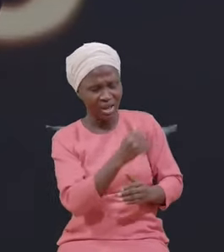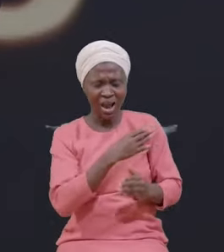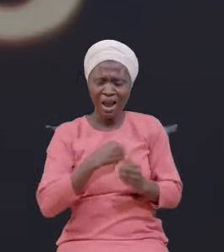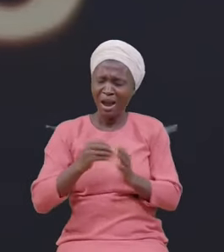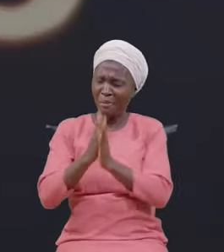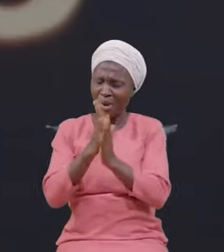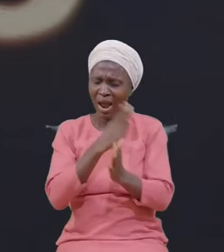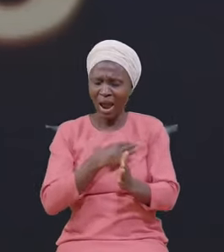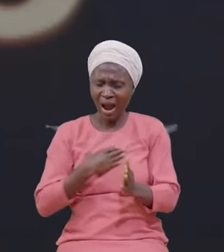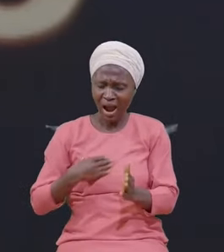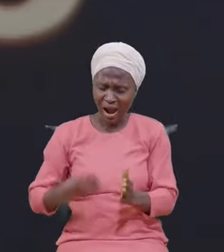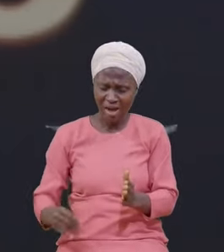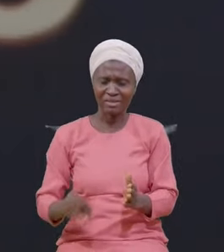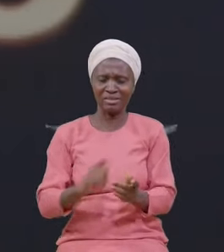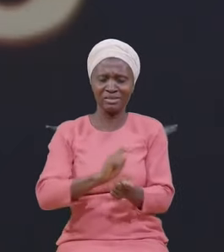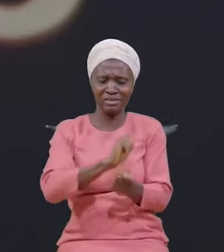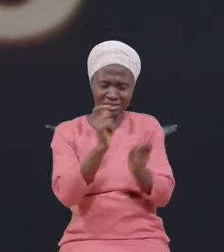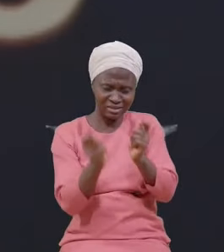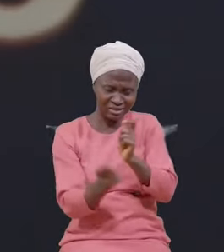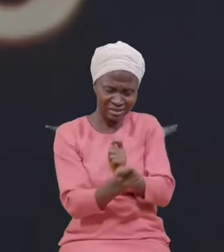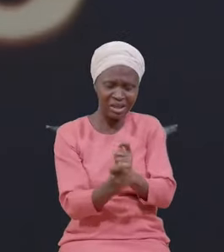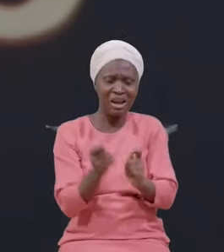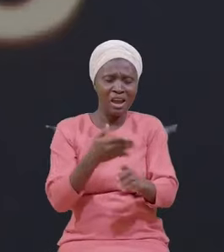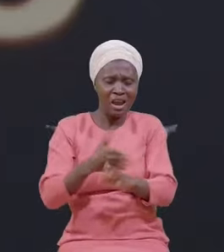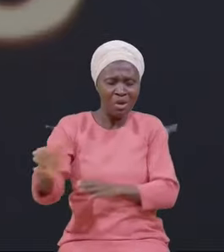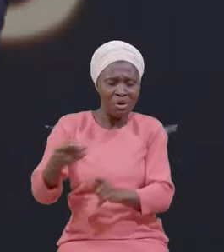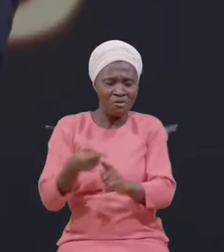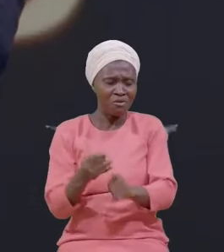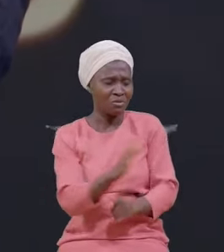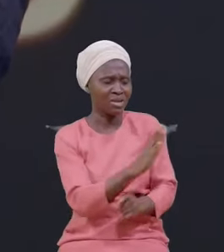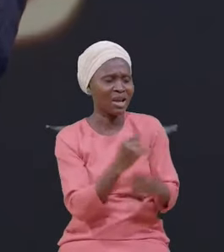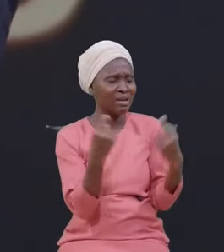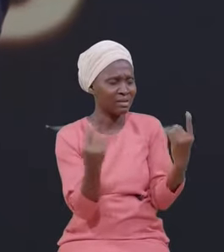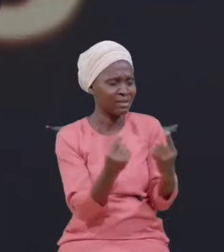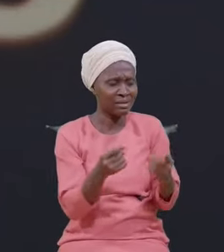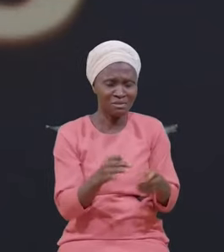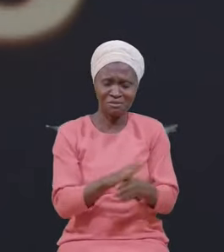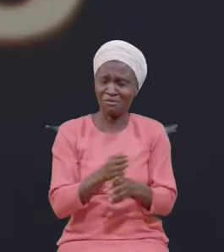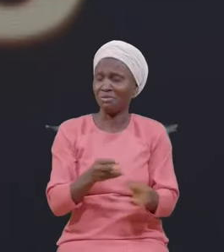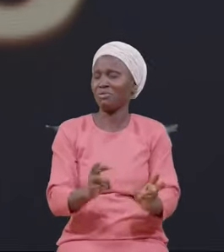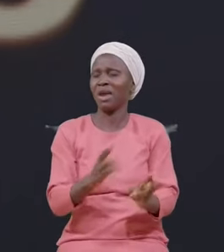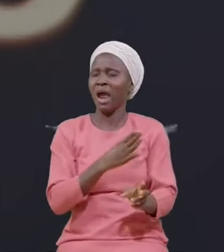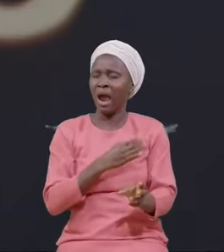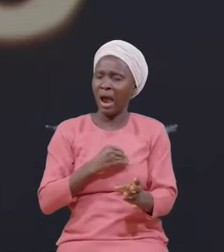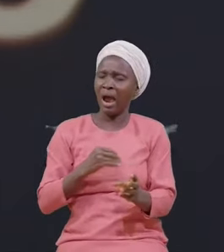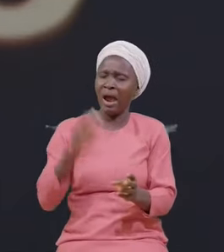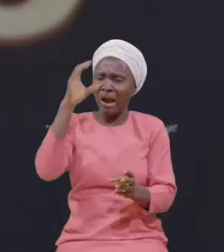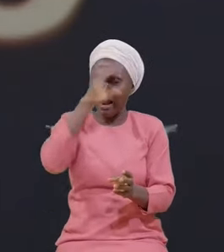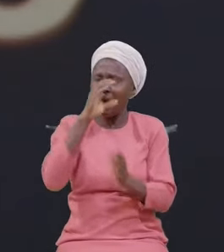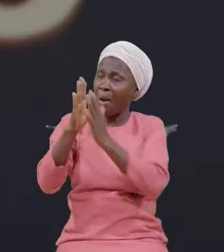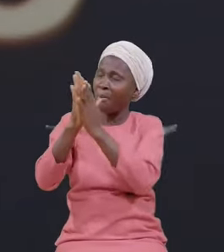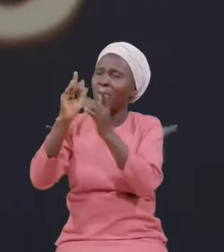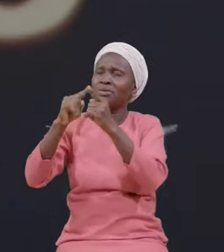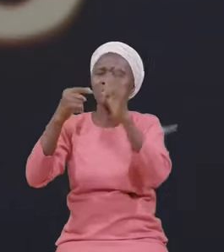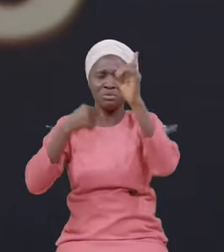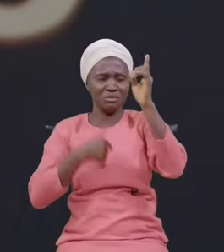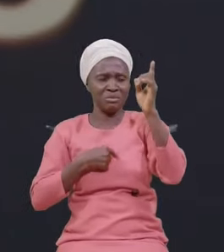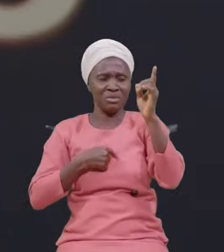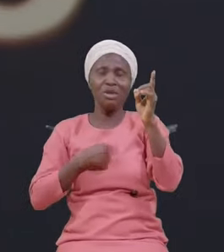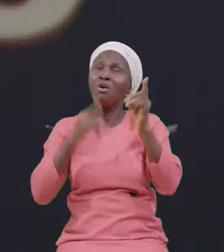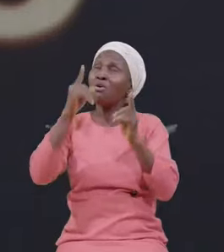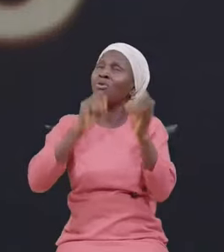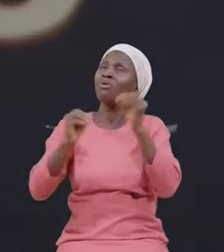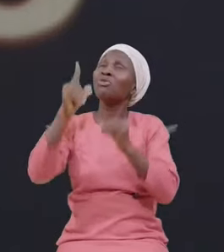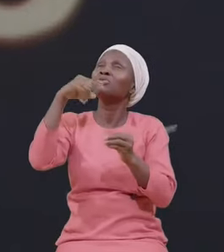Wicked Ways and seek my face oh Lord you say you will forgive us and you will bring